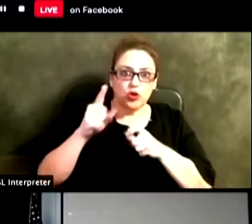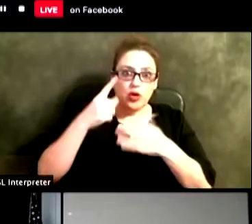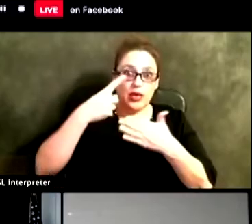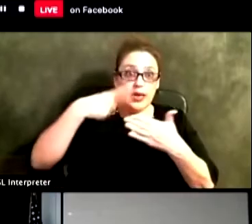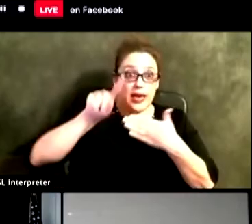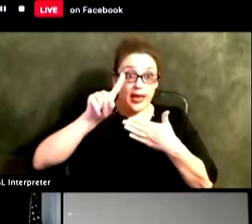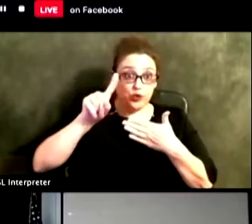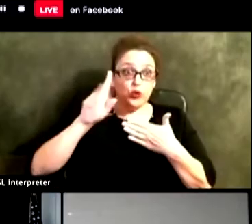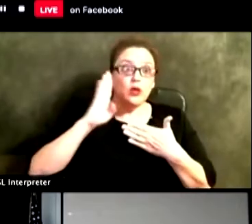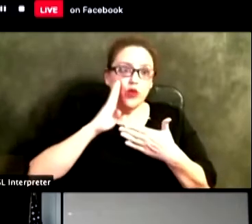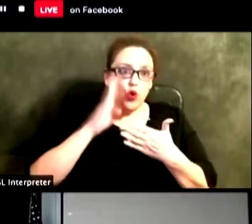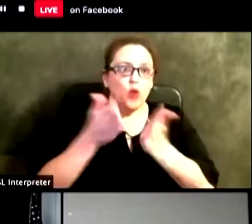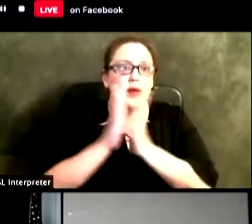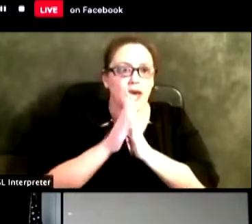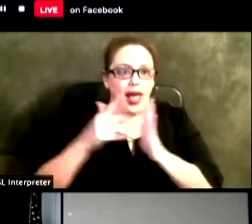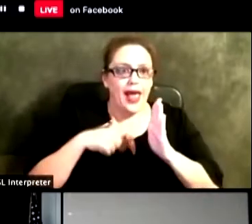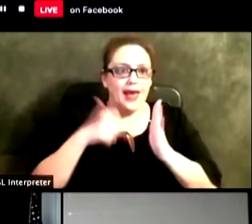is going to be an Ask Me Anything